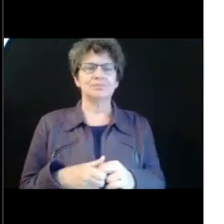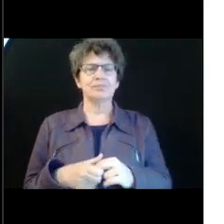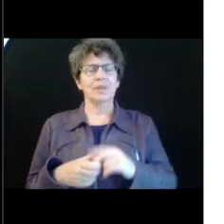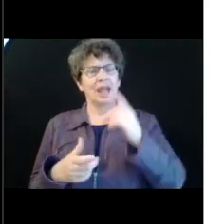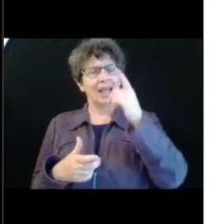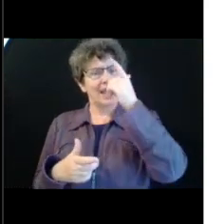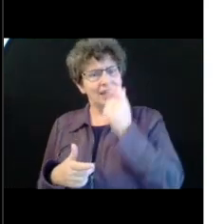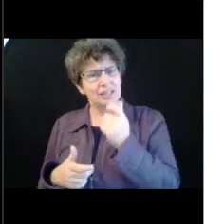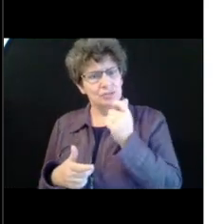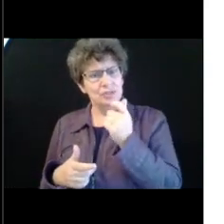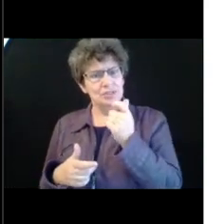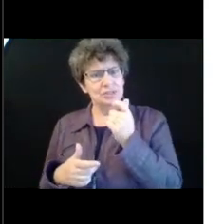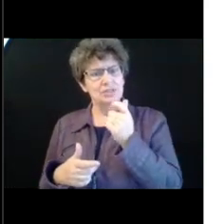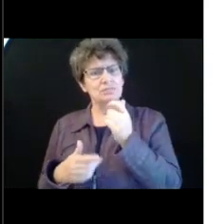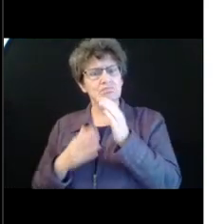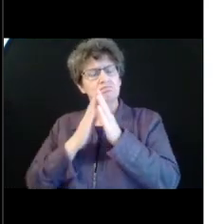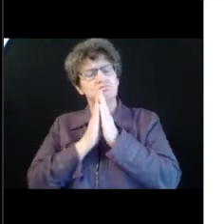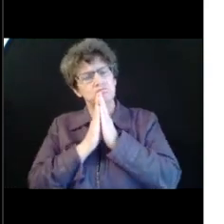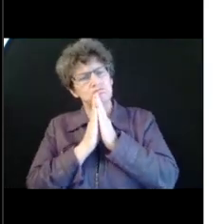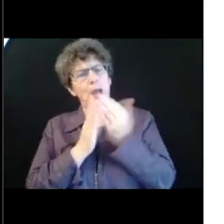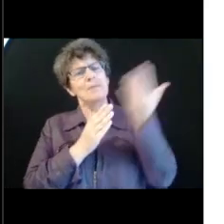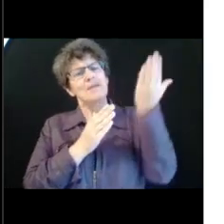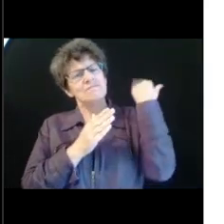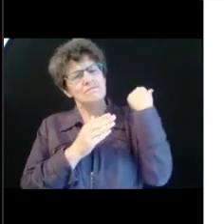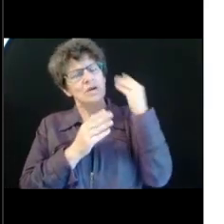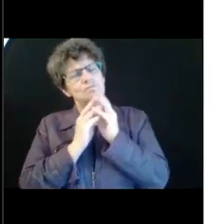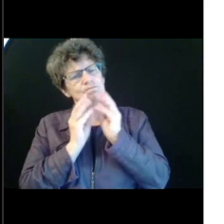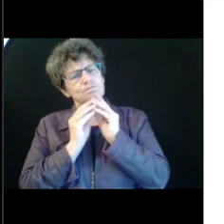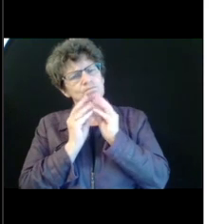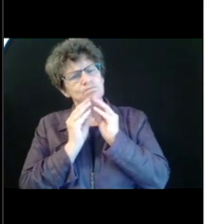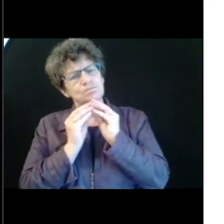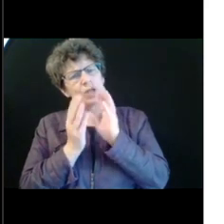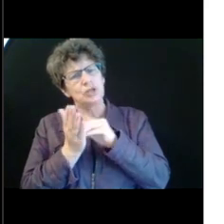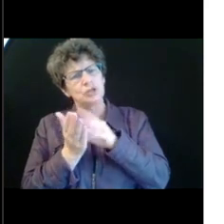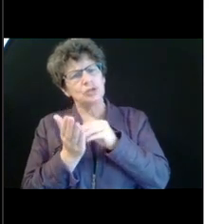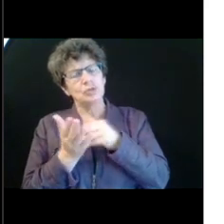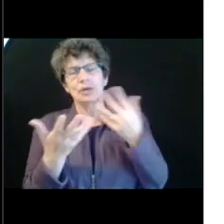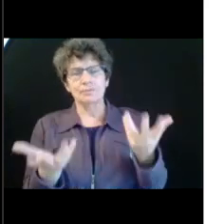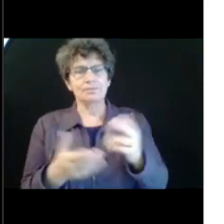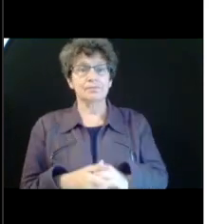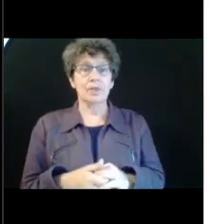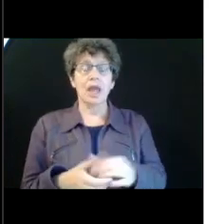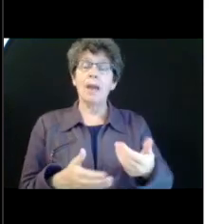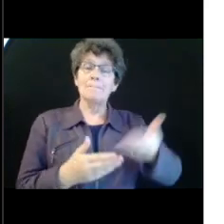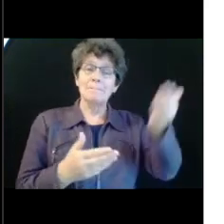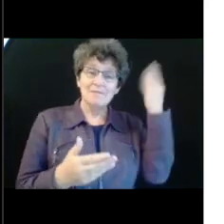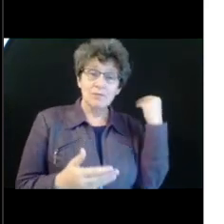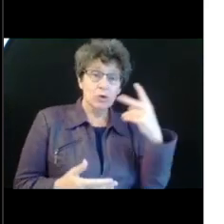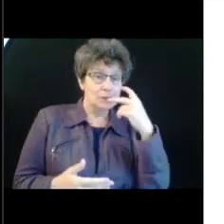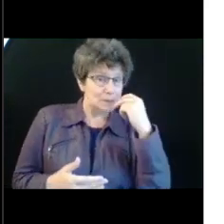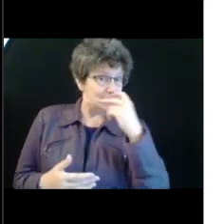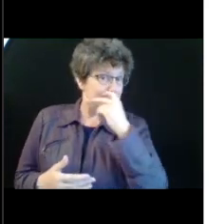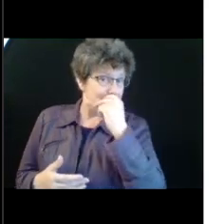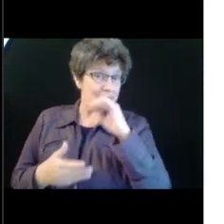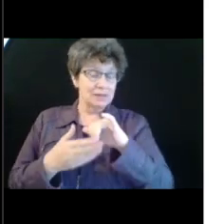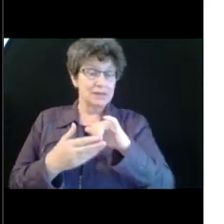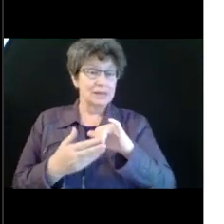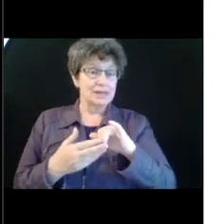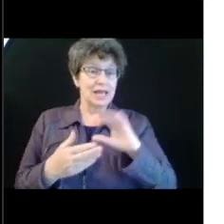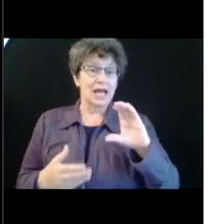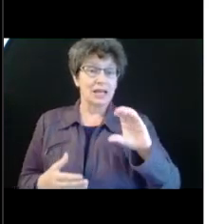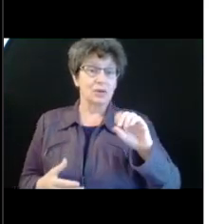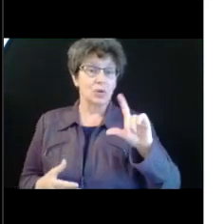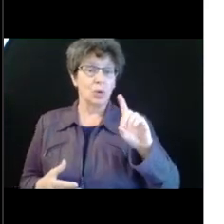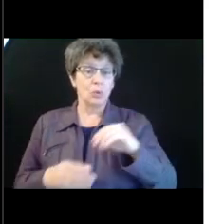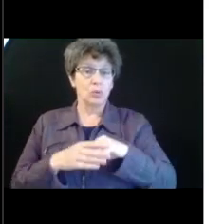before these participants were exposed to the cold, the common cold, they tracked their sleep health. And